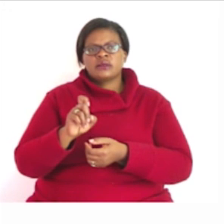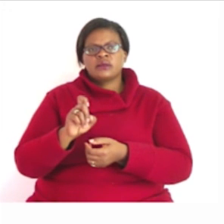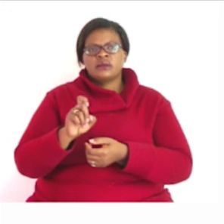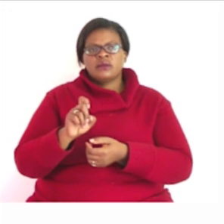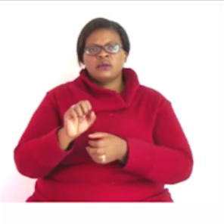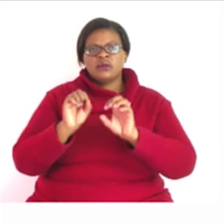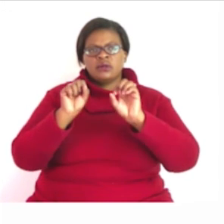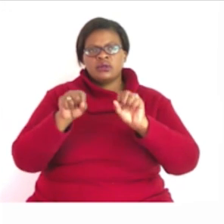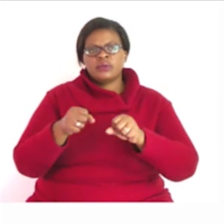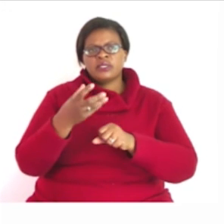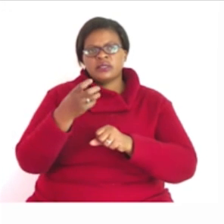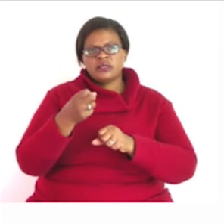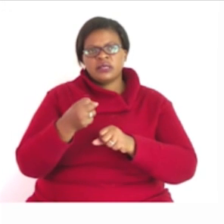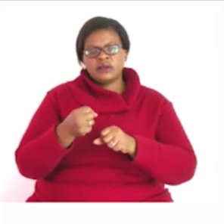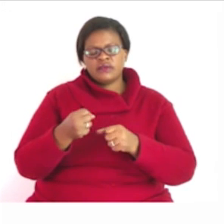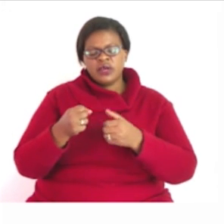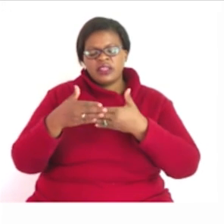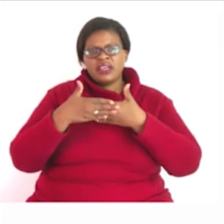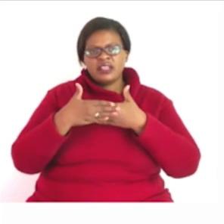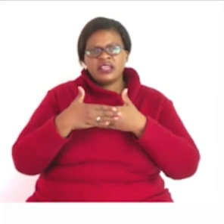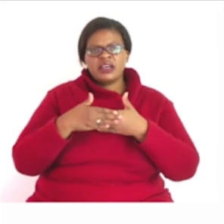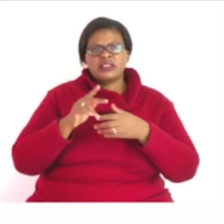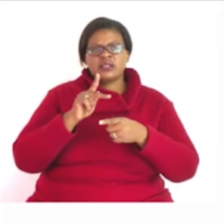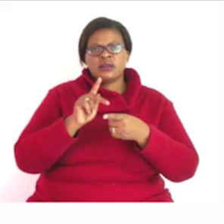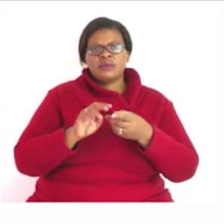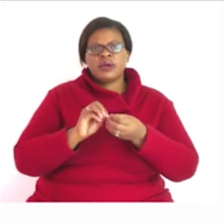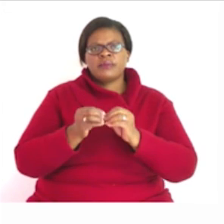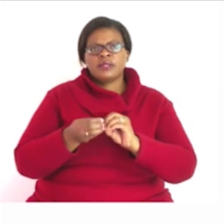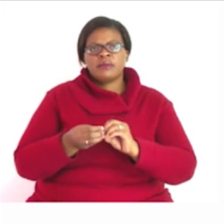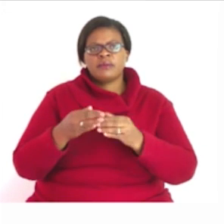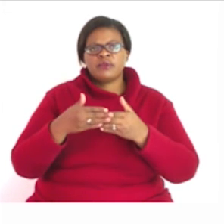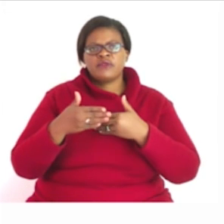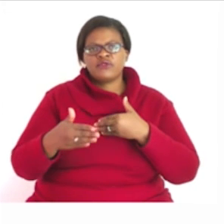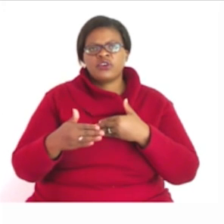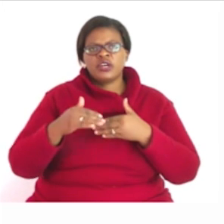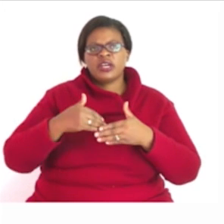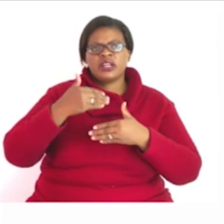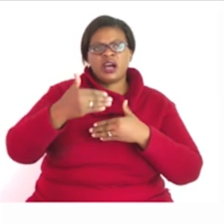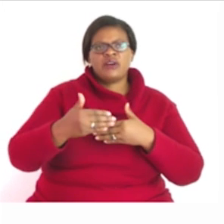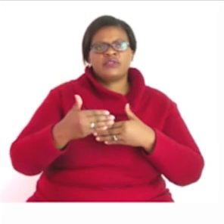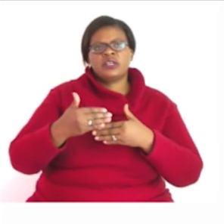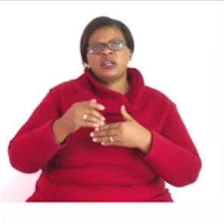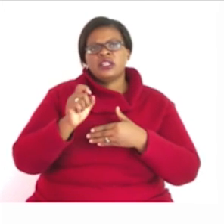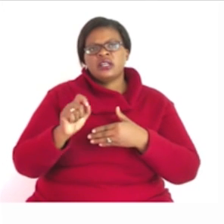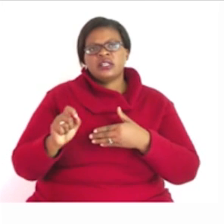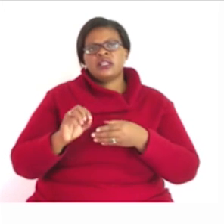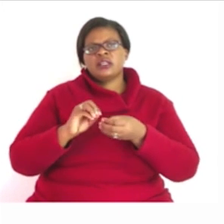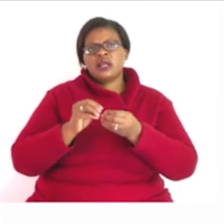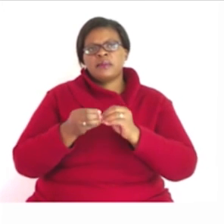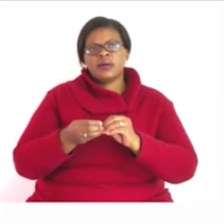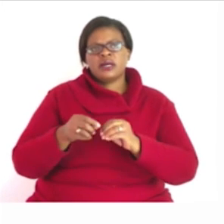find the nearest prime number before and after the number written in the circle.